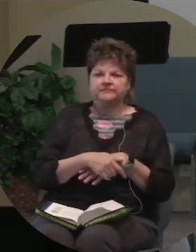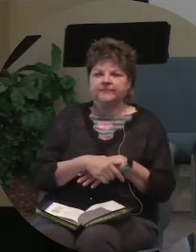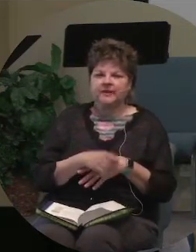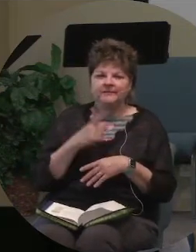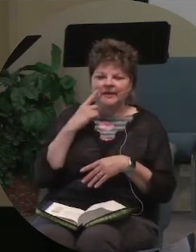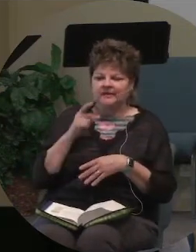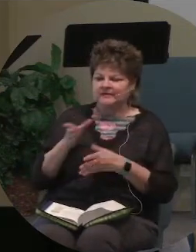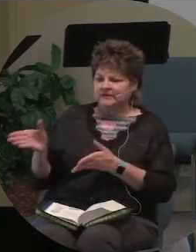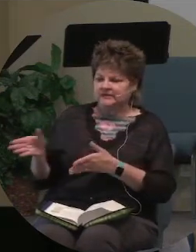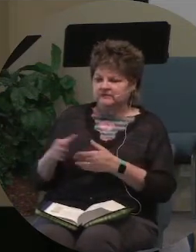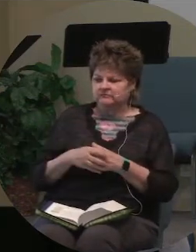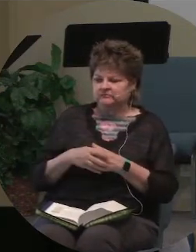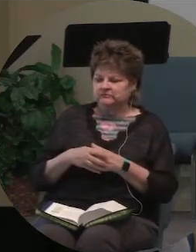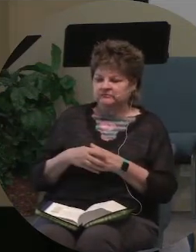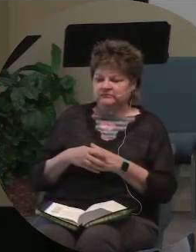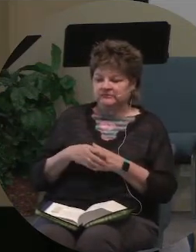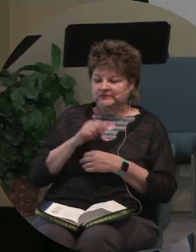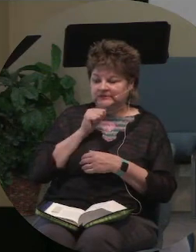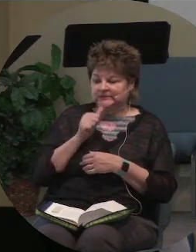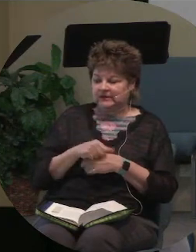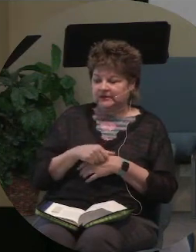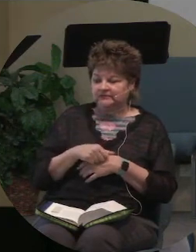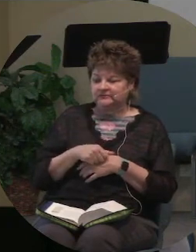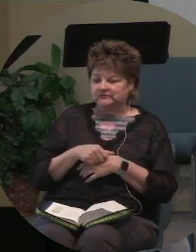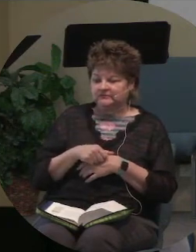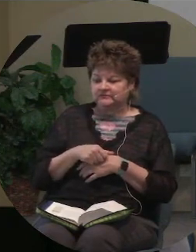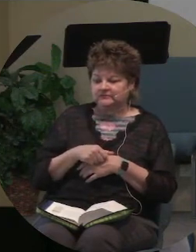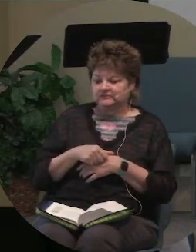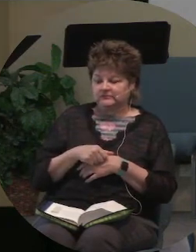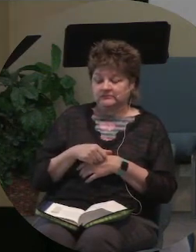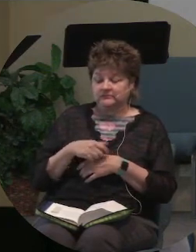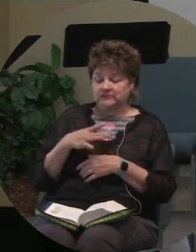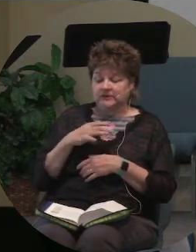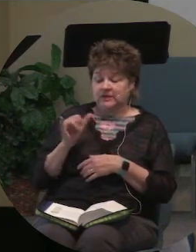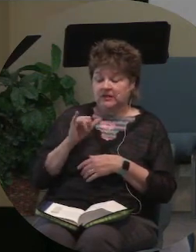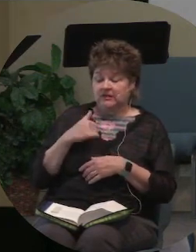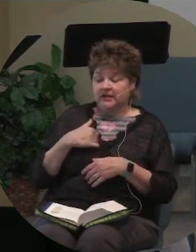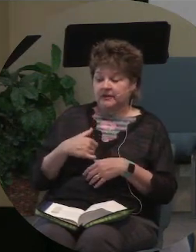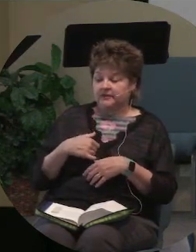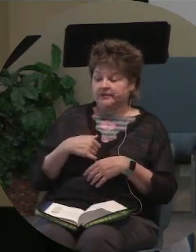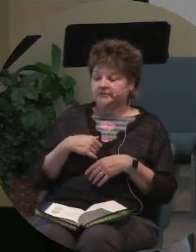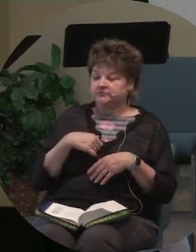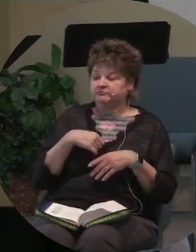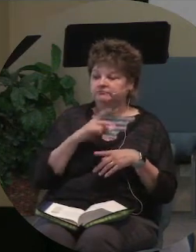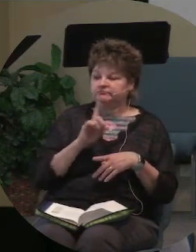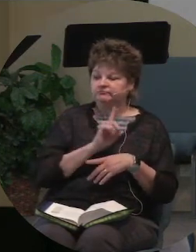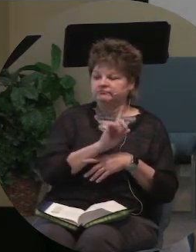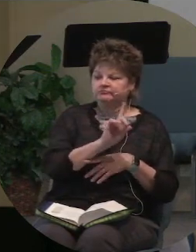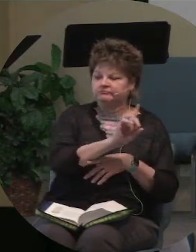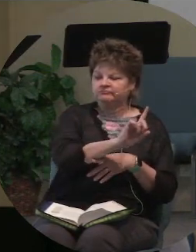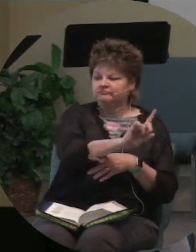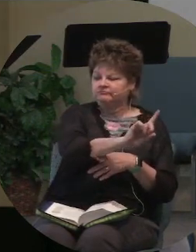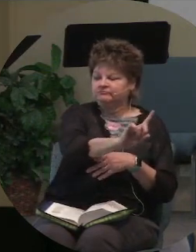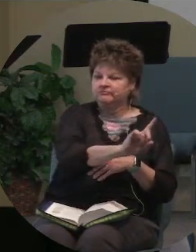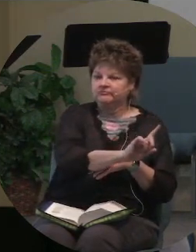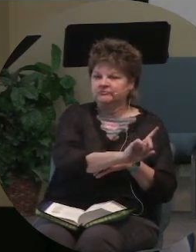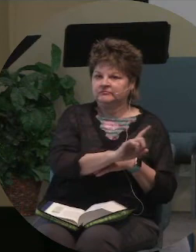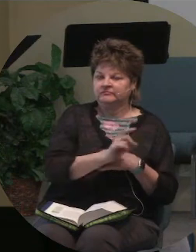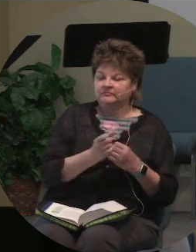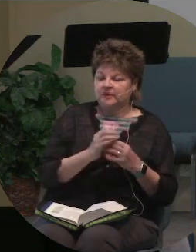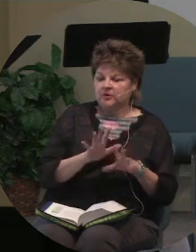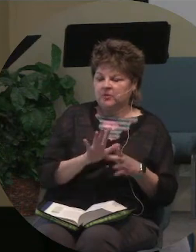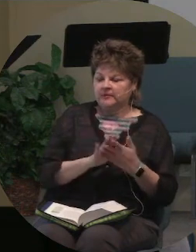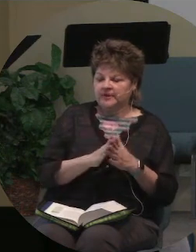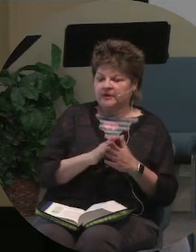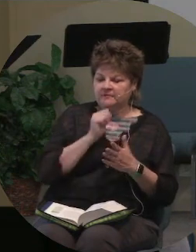he's not like them, they just walk on by. Because they don't want to become